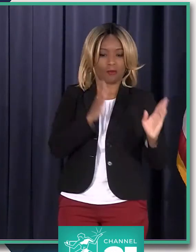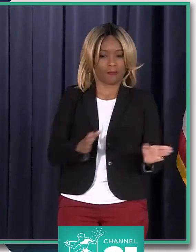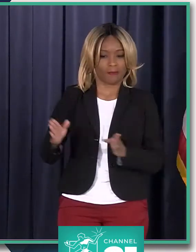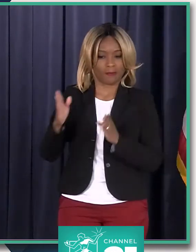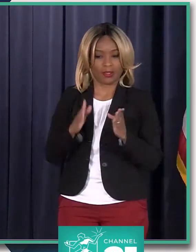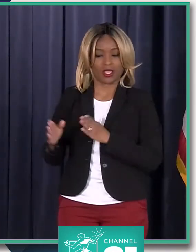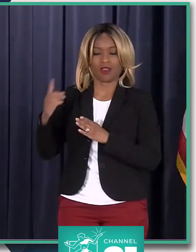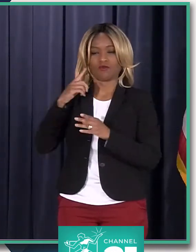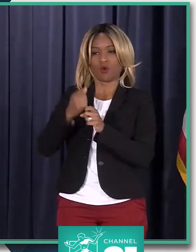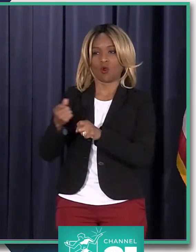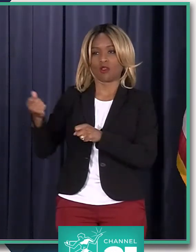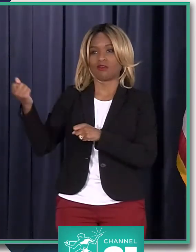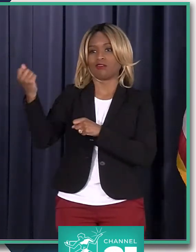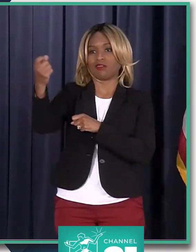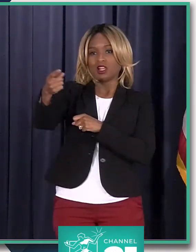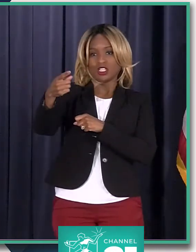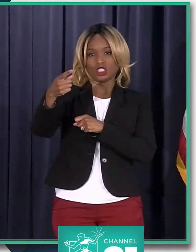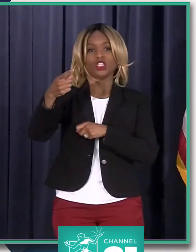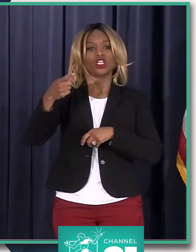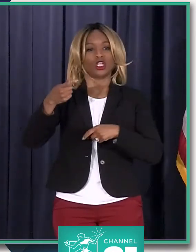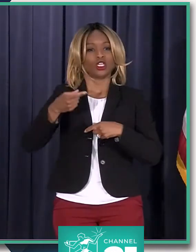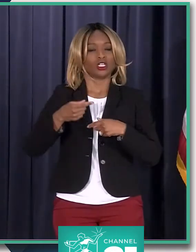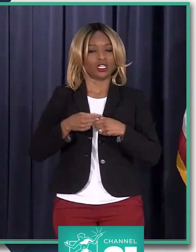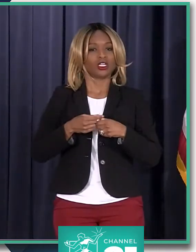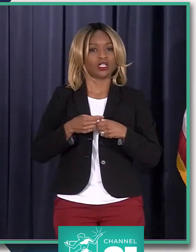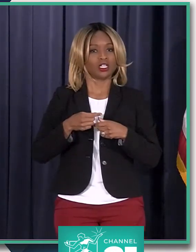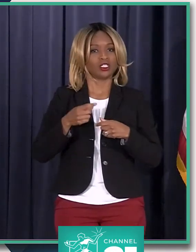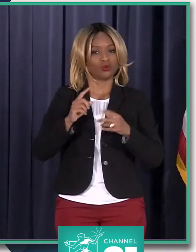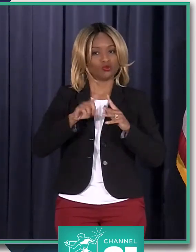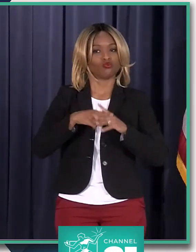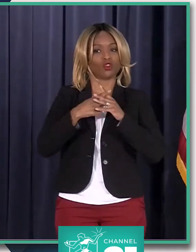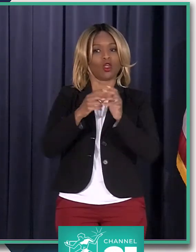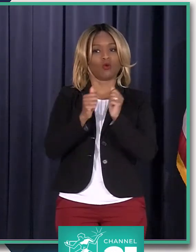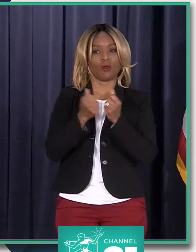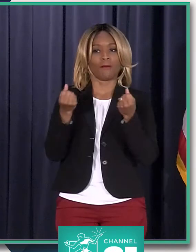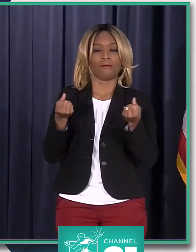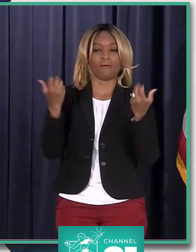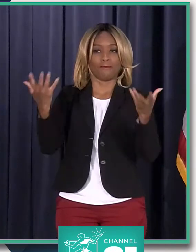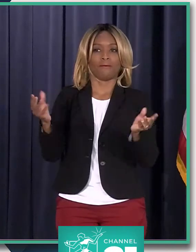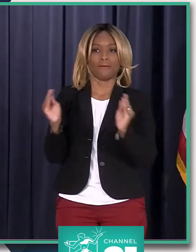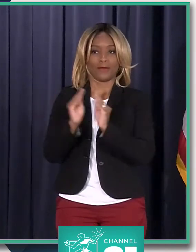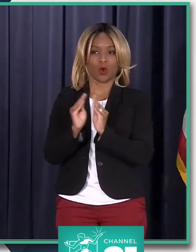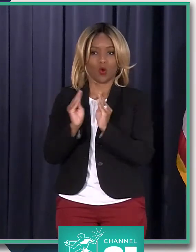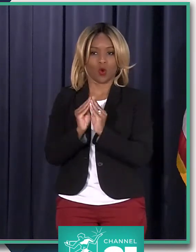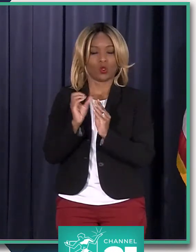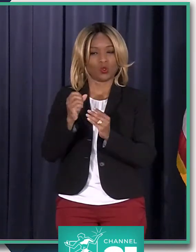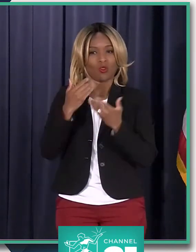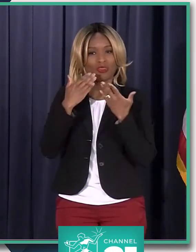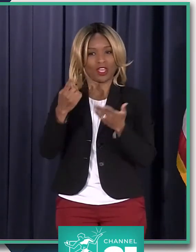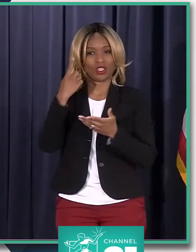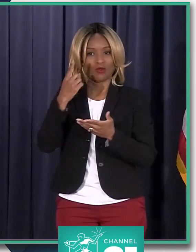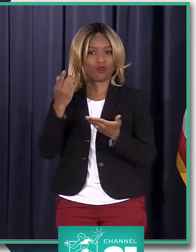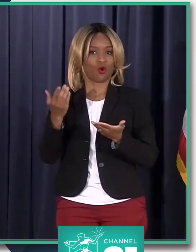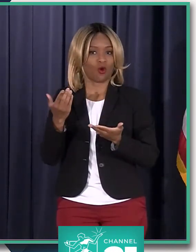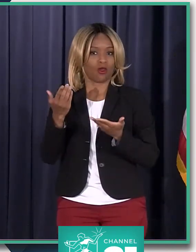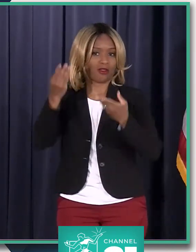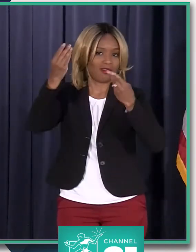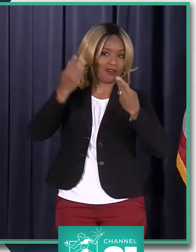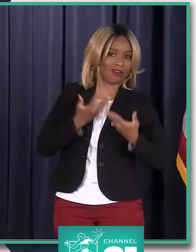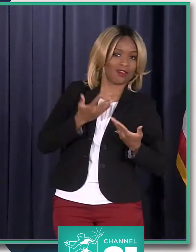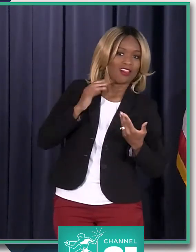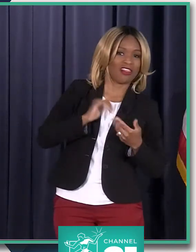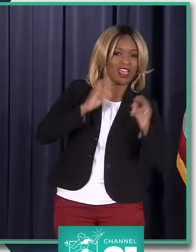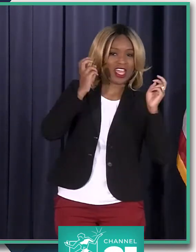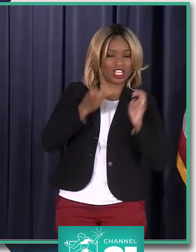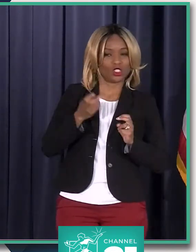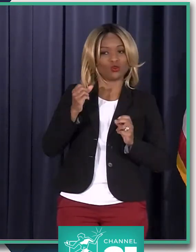for next year, next construction season, to begin with many more. So thank you for bringing the issue up so that I could